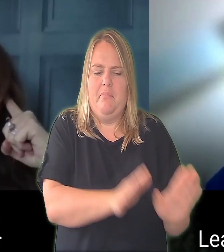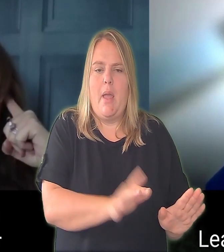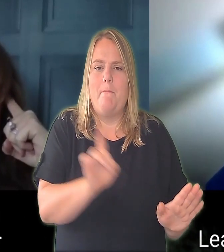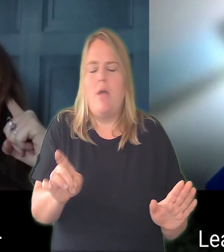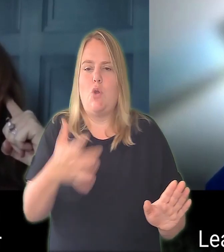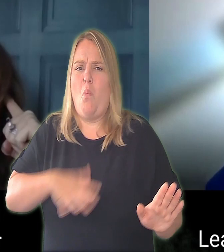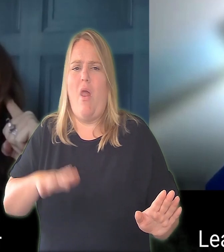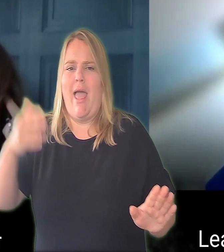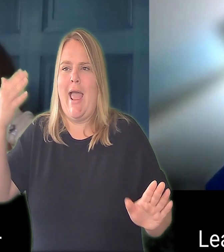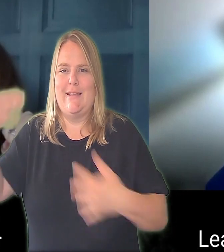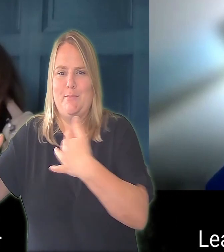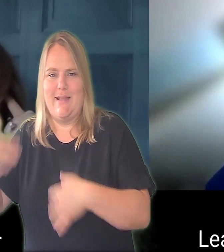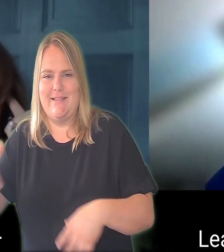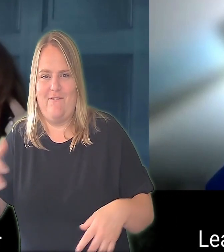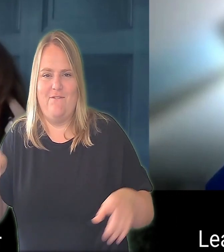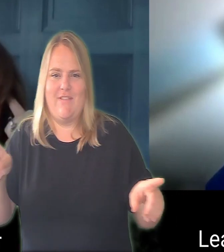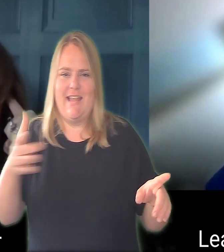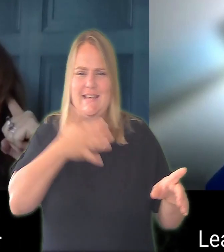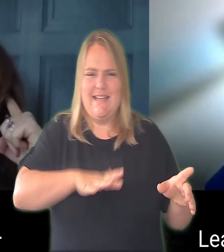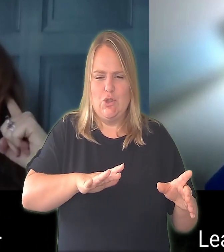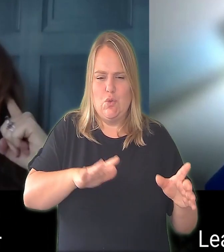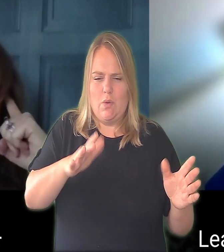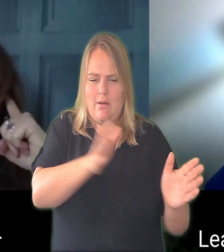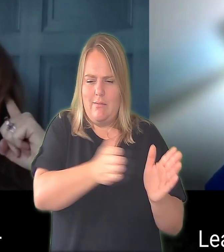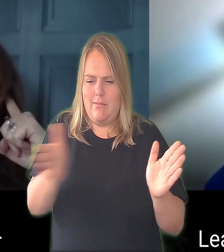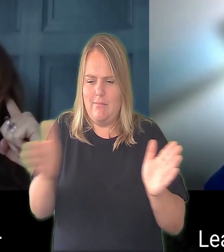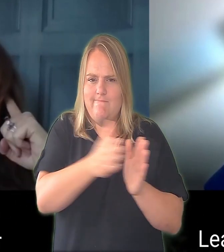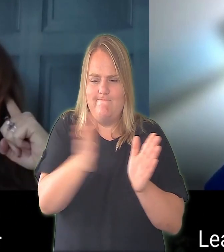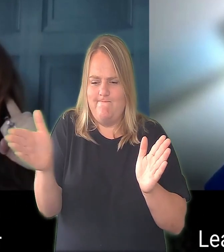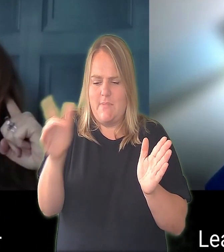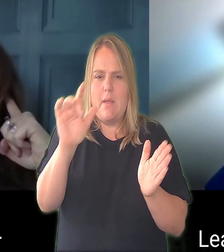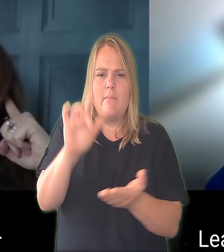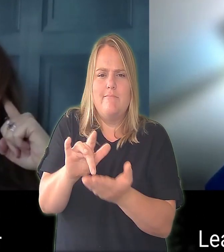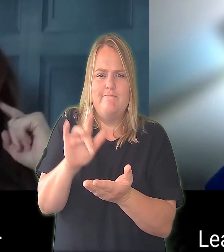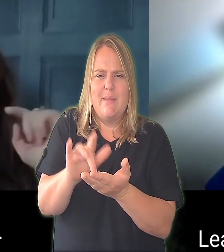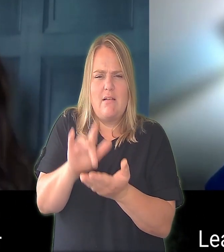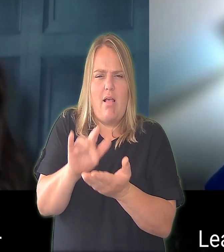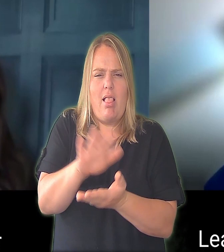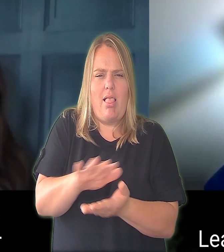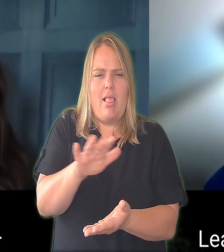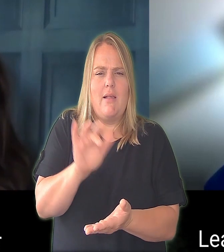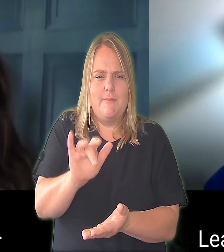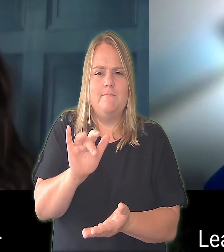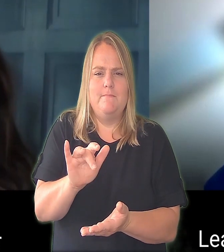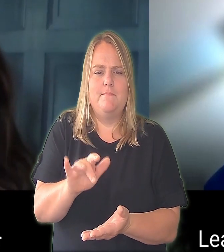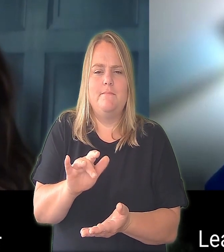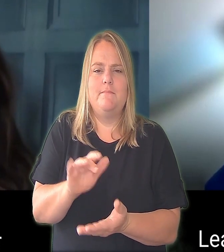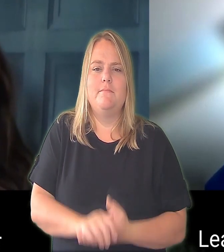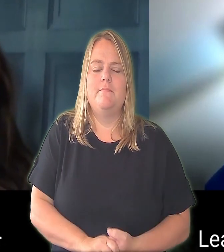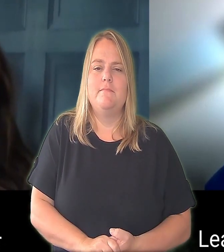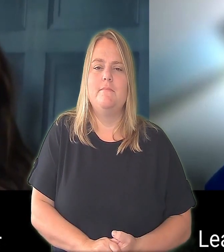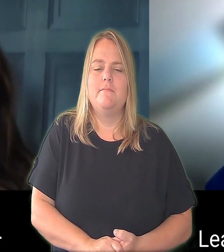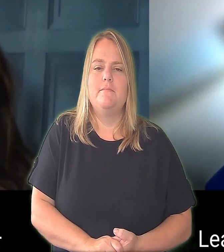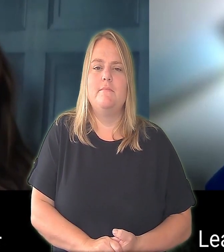really insensitive, so we need to pitch it about right. Yes, that's a good thought. Okay, just looking through, the